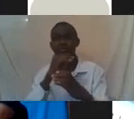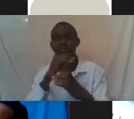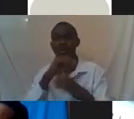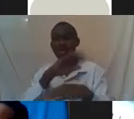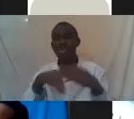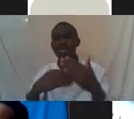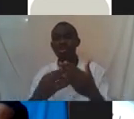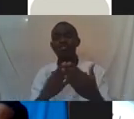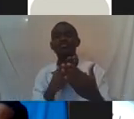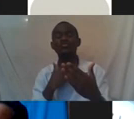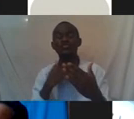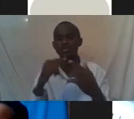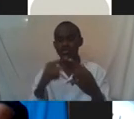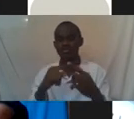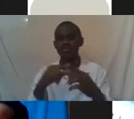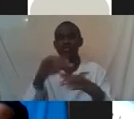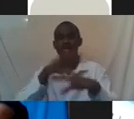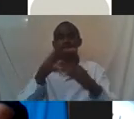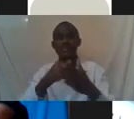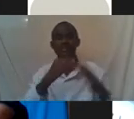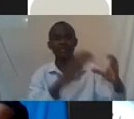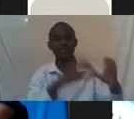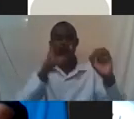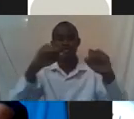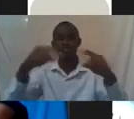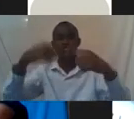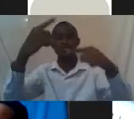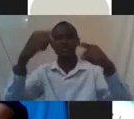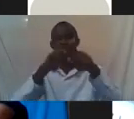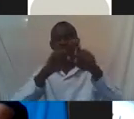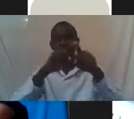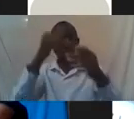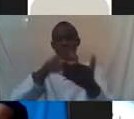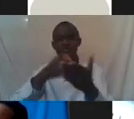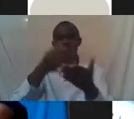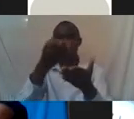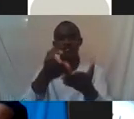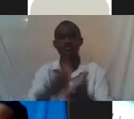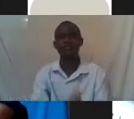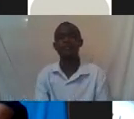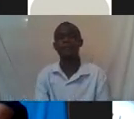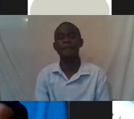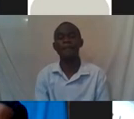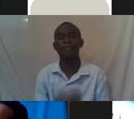that is likely to win, and you all go there and negotiate within that party to be given some slot. Thank